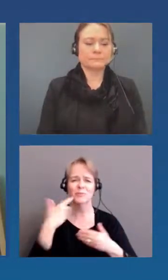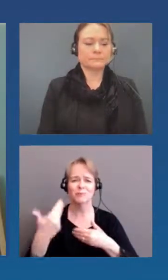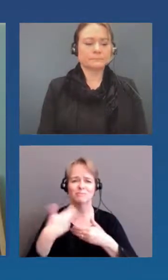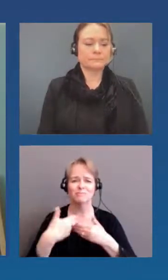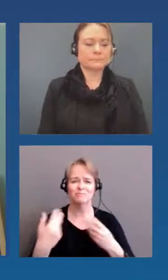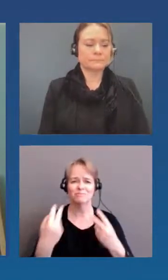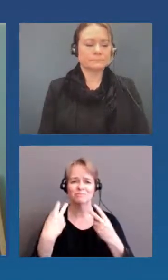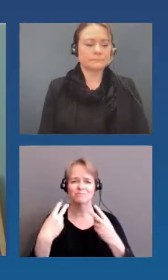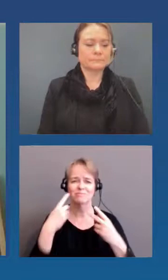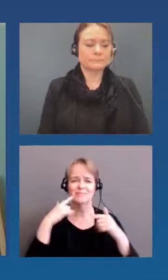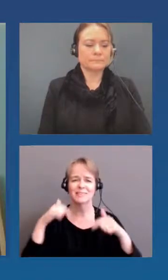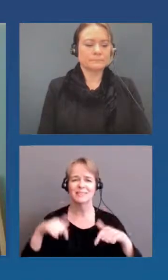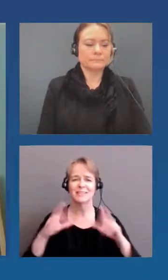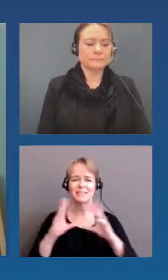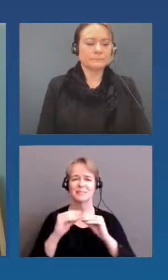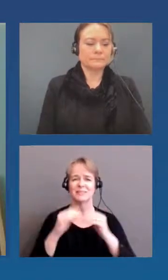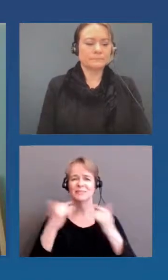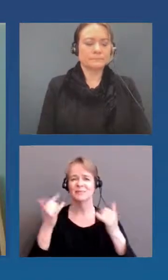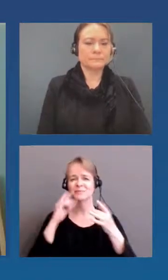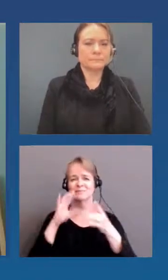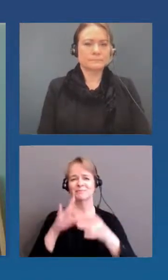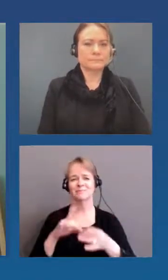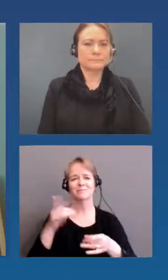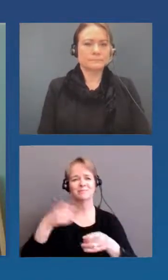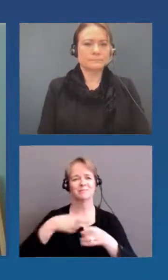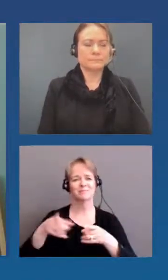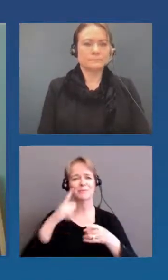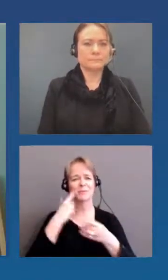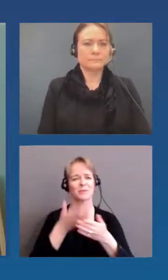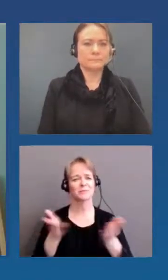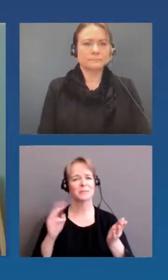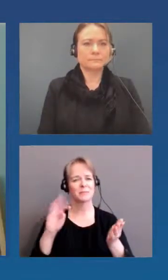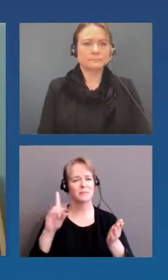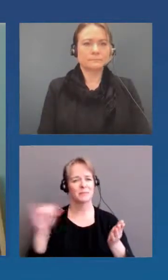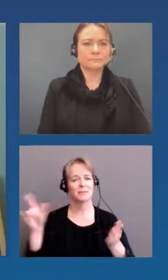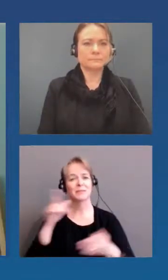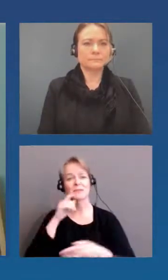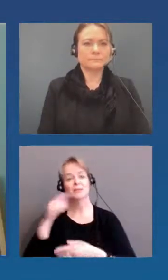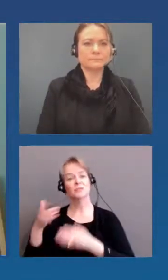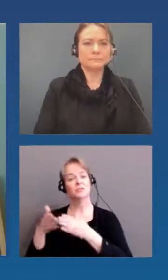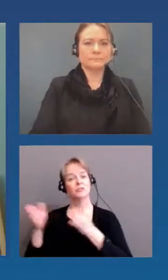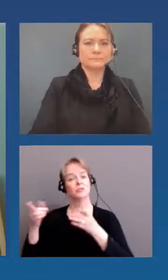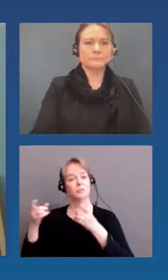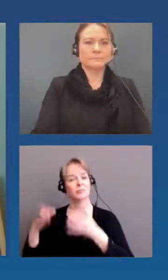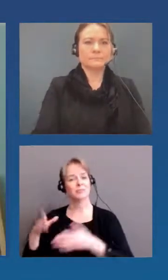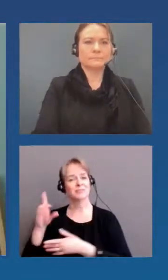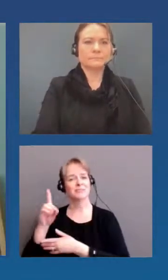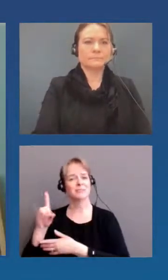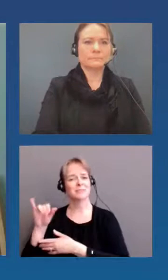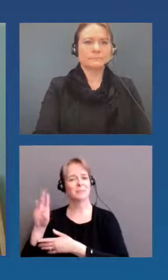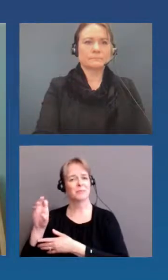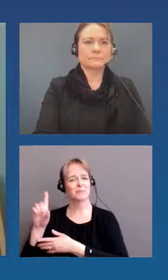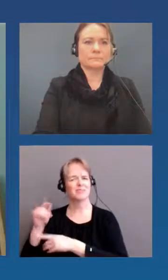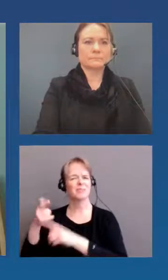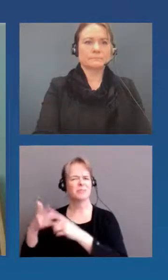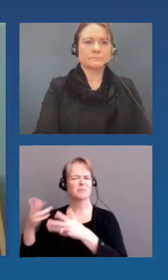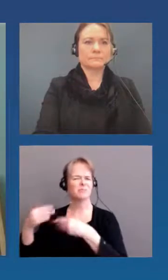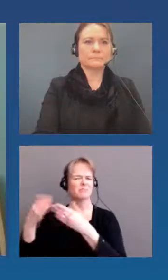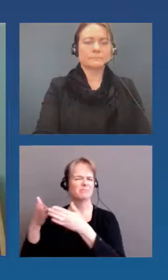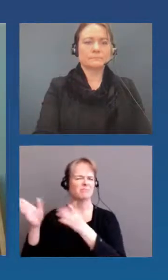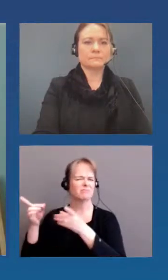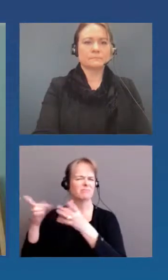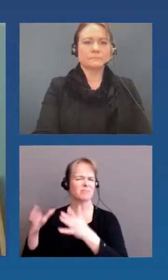media availability. I'm joined by Mr. Tony DeMonte, General Manager, Emergency Protective Services, who will provide an update on the